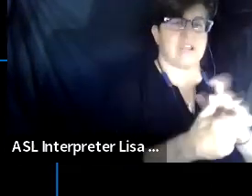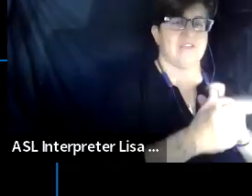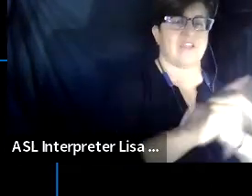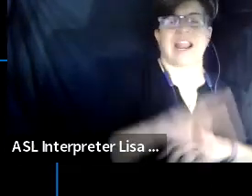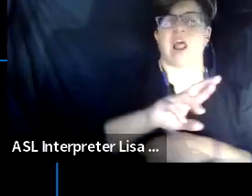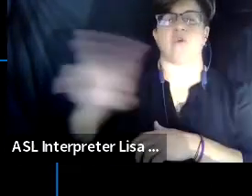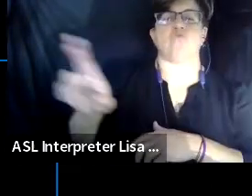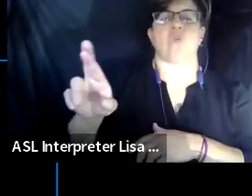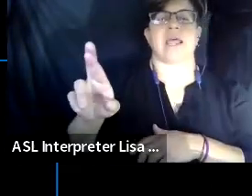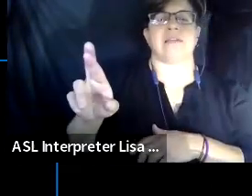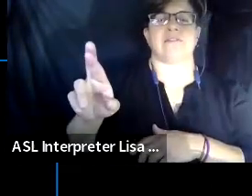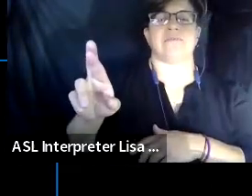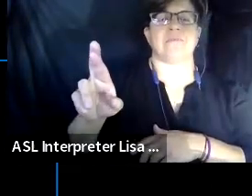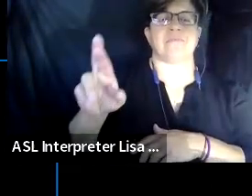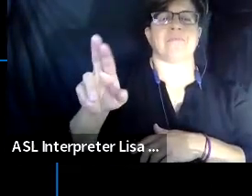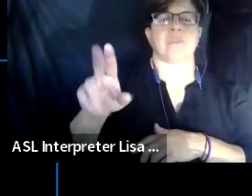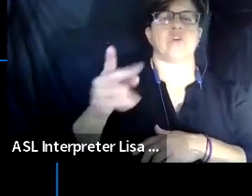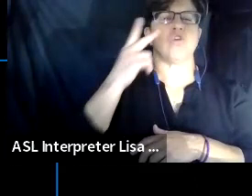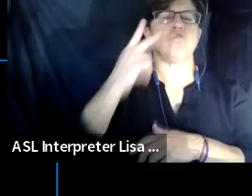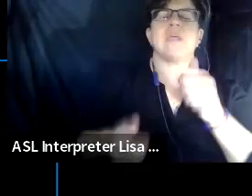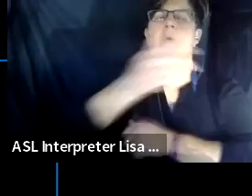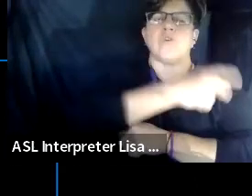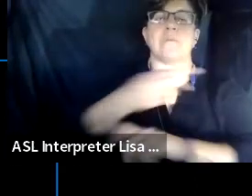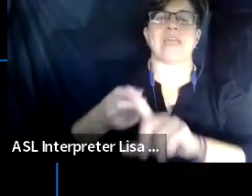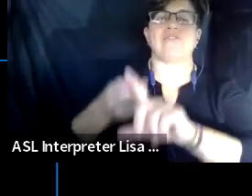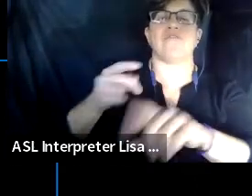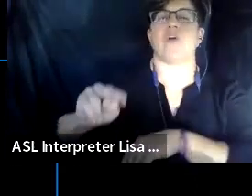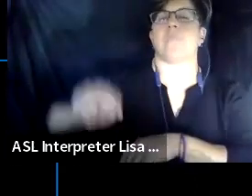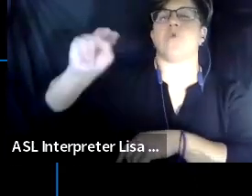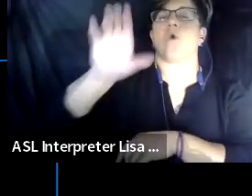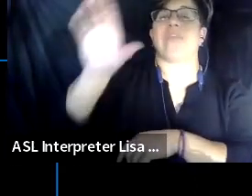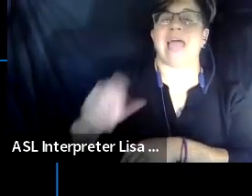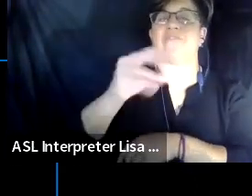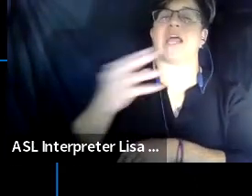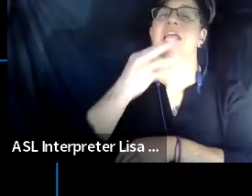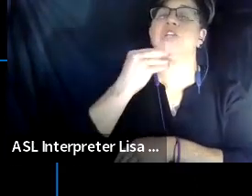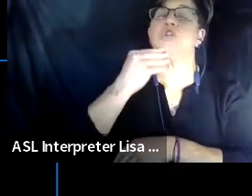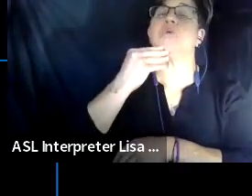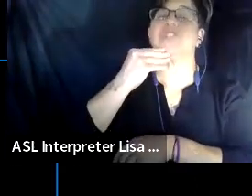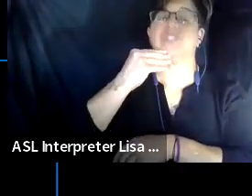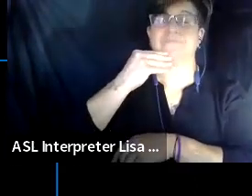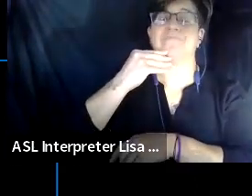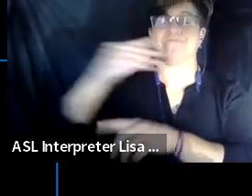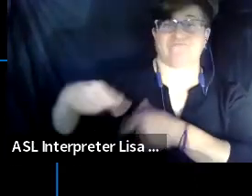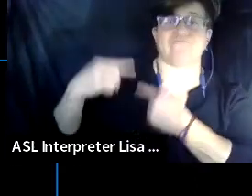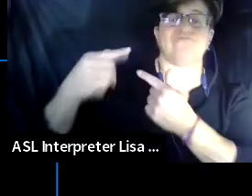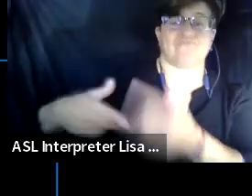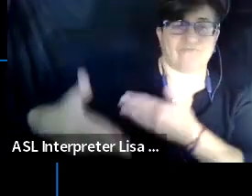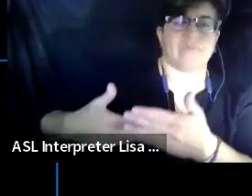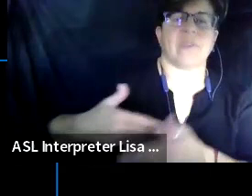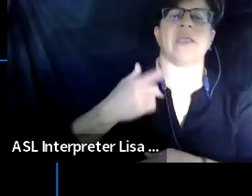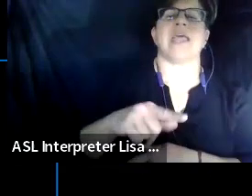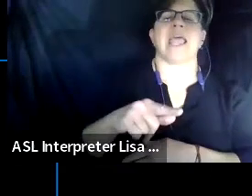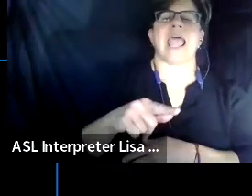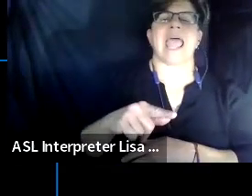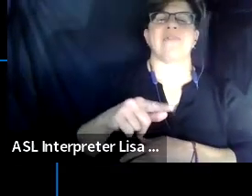that most of the patients are from North Africa and Jewish origin. And the 2 mutations that were found in the Jewish population